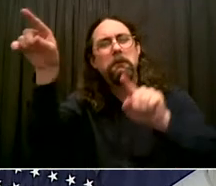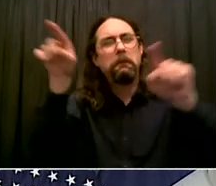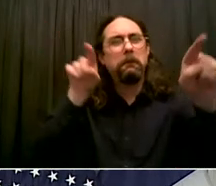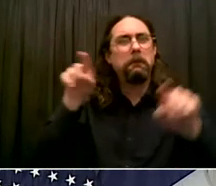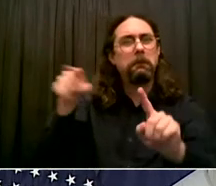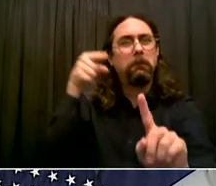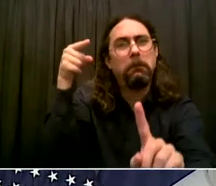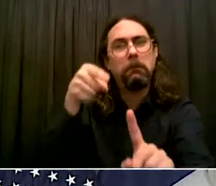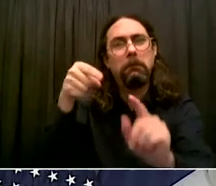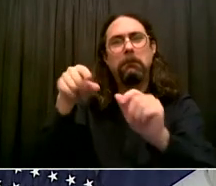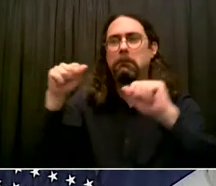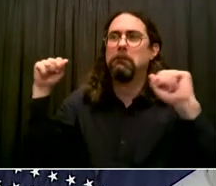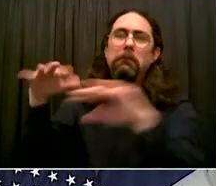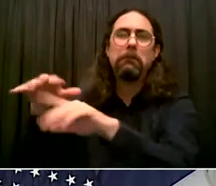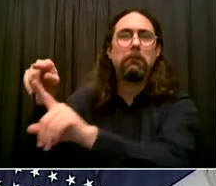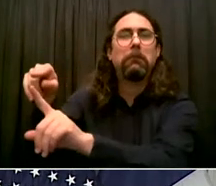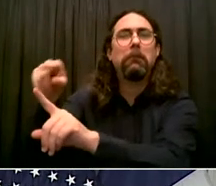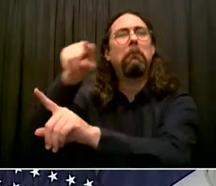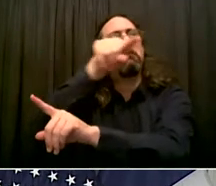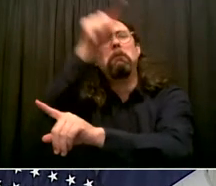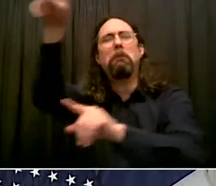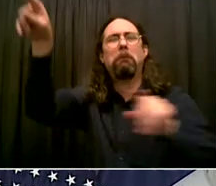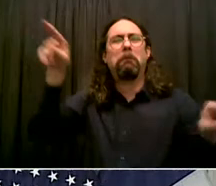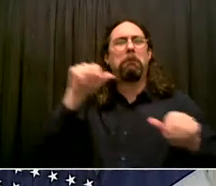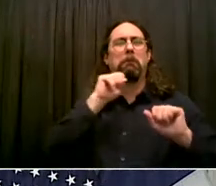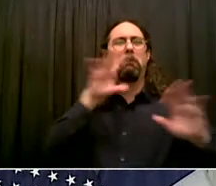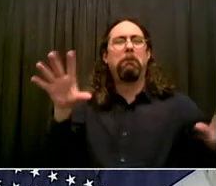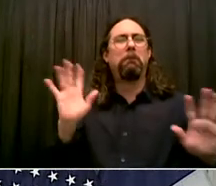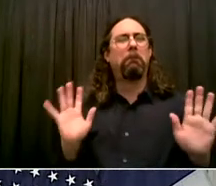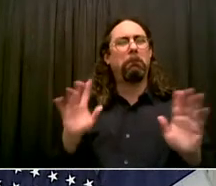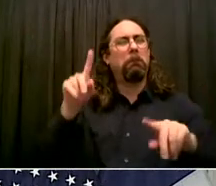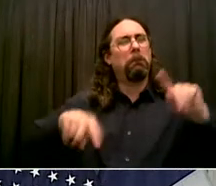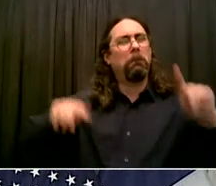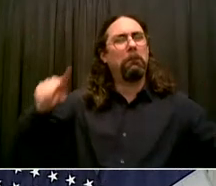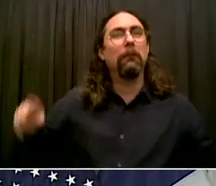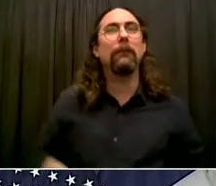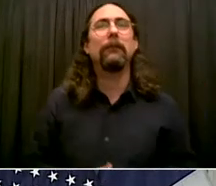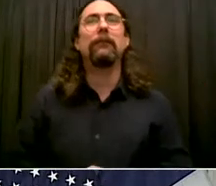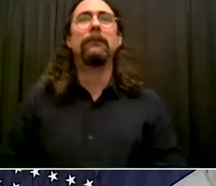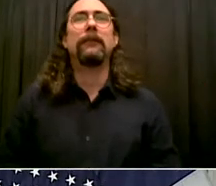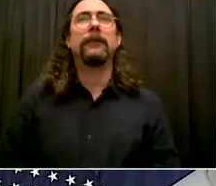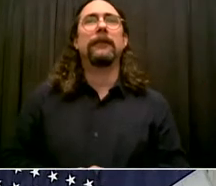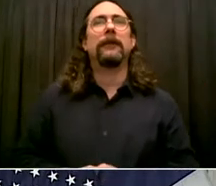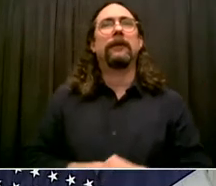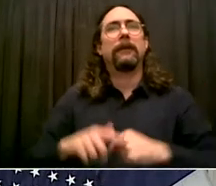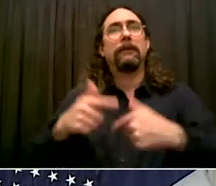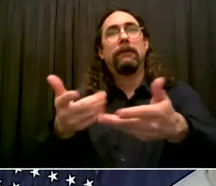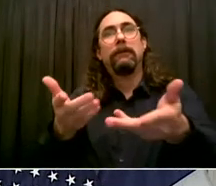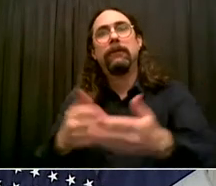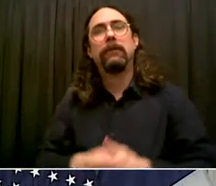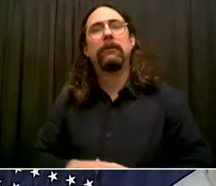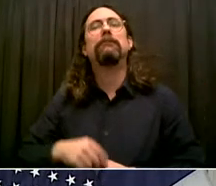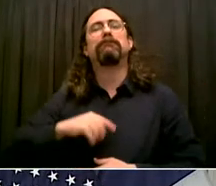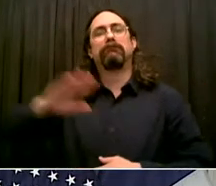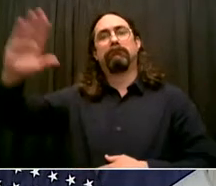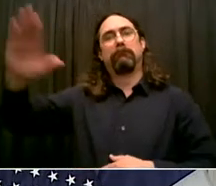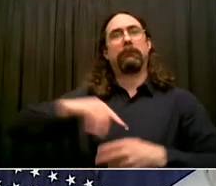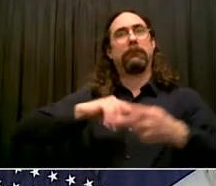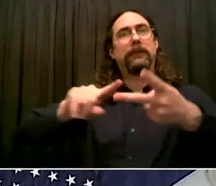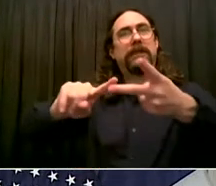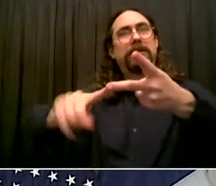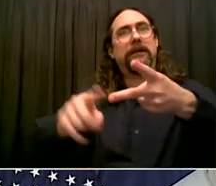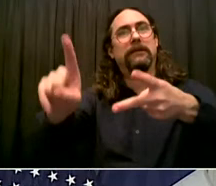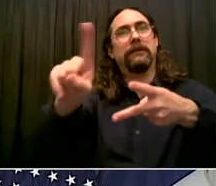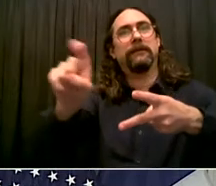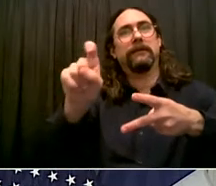are vaccinated and want to socialize with other people who are vaccinated, the guidance is still fairly restrictive, not too